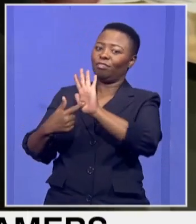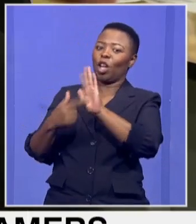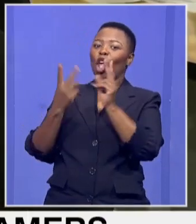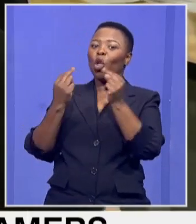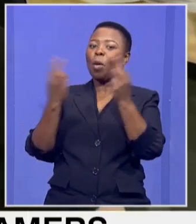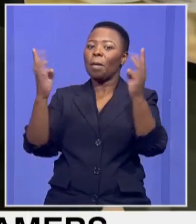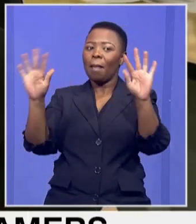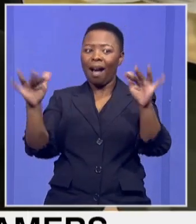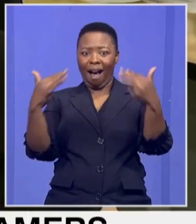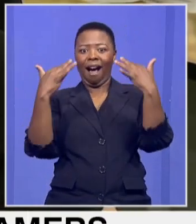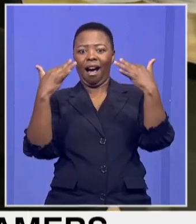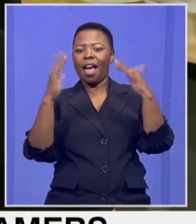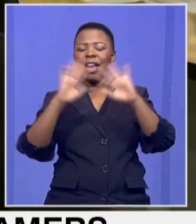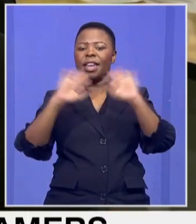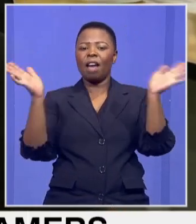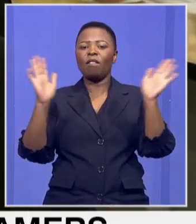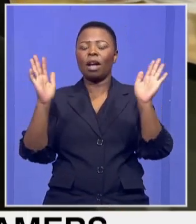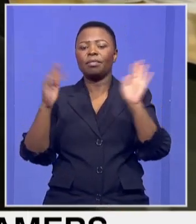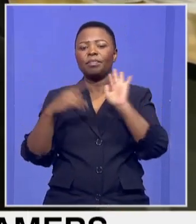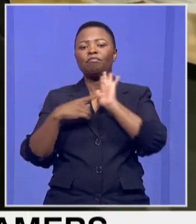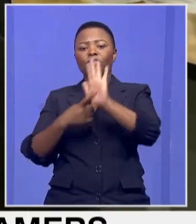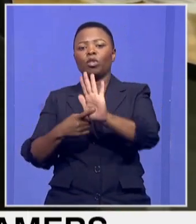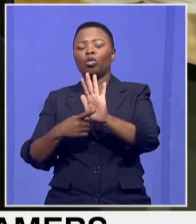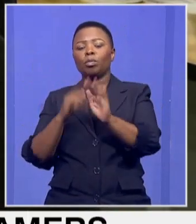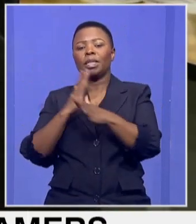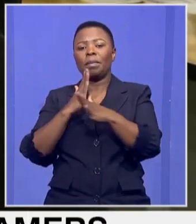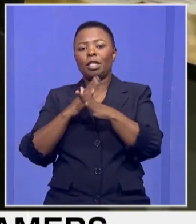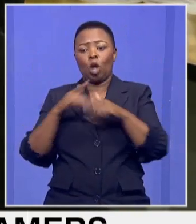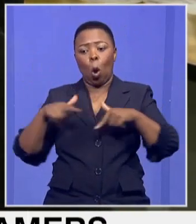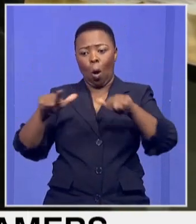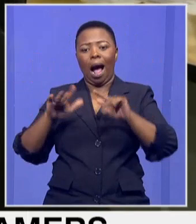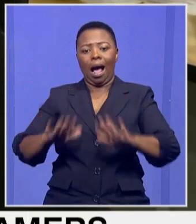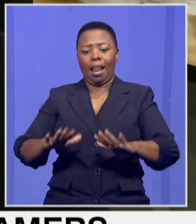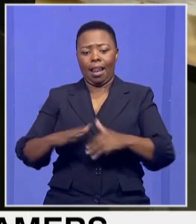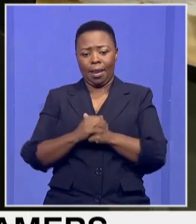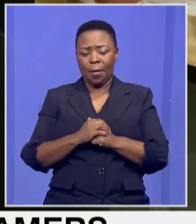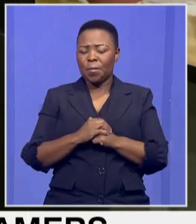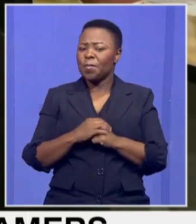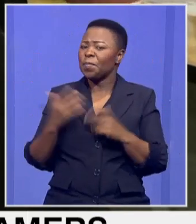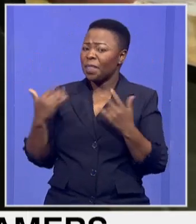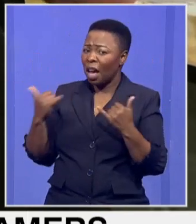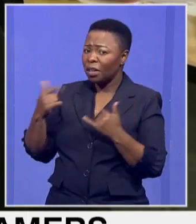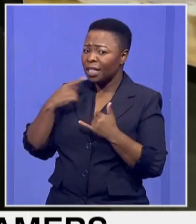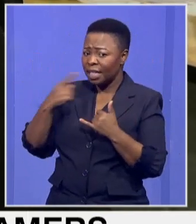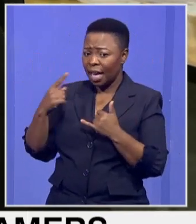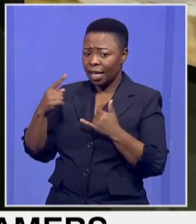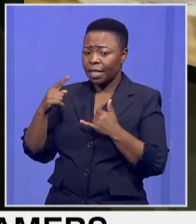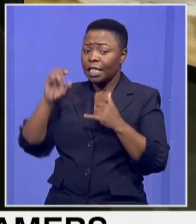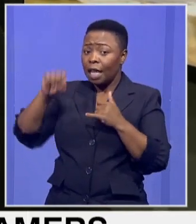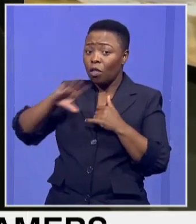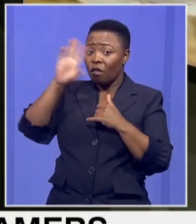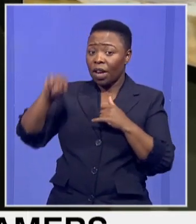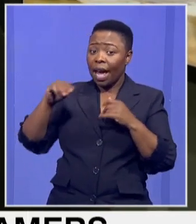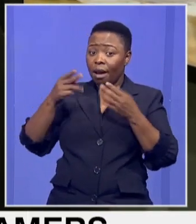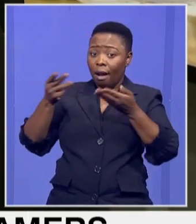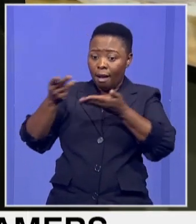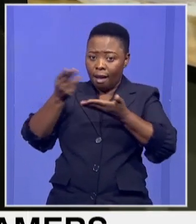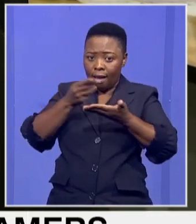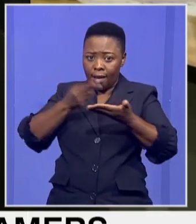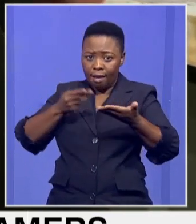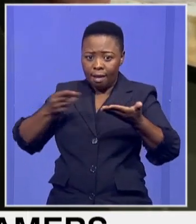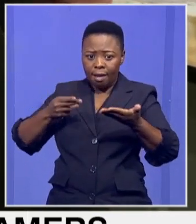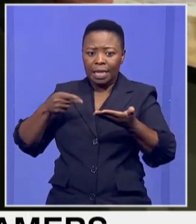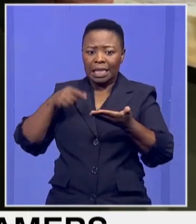been exposed to the local work. You told me off camera just now that South African animators have been showered